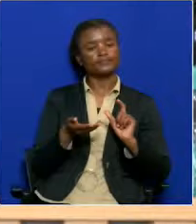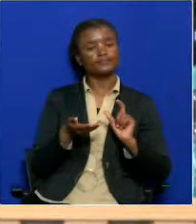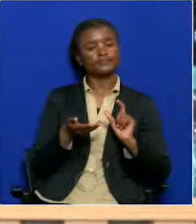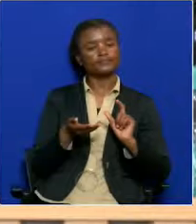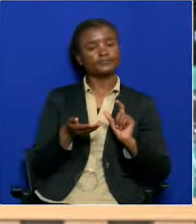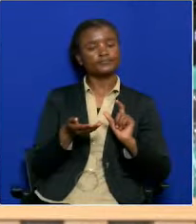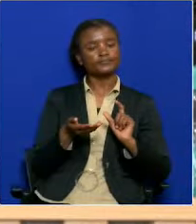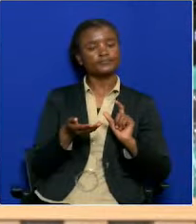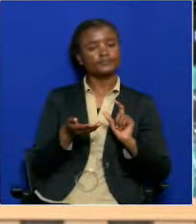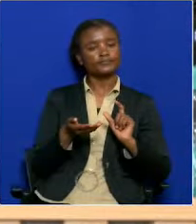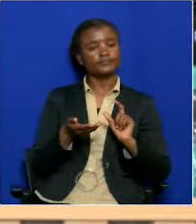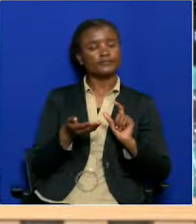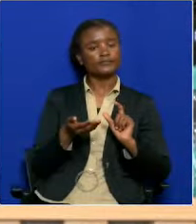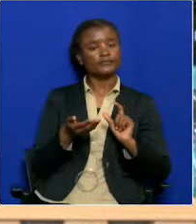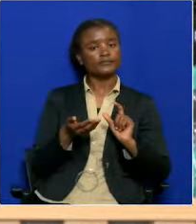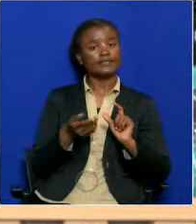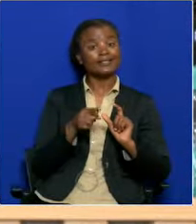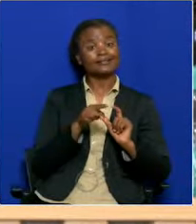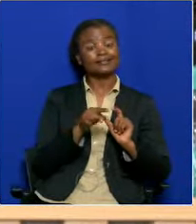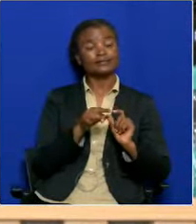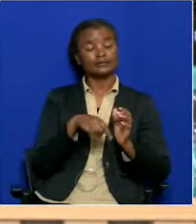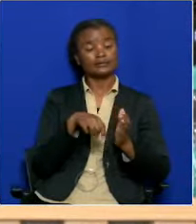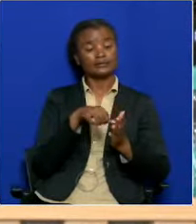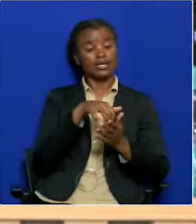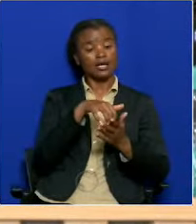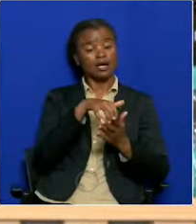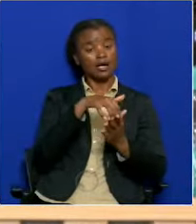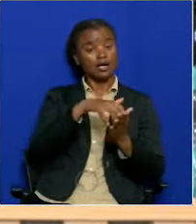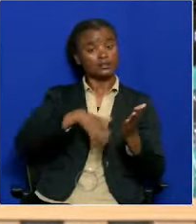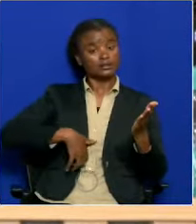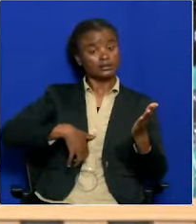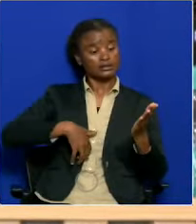article with General Sibia?